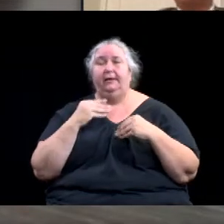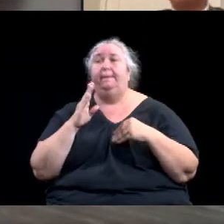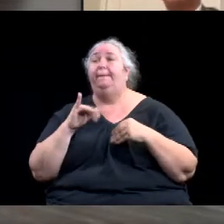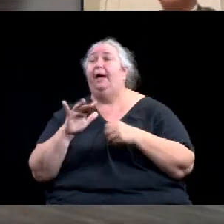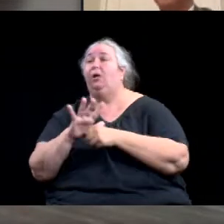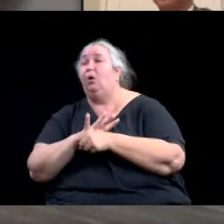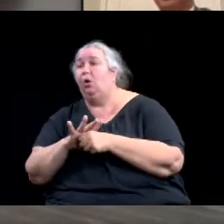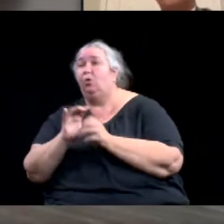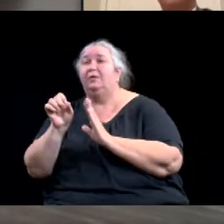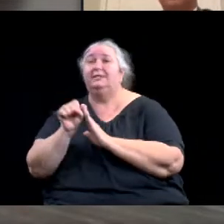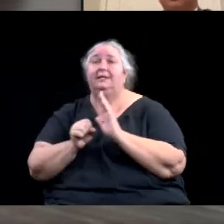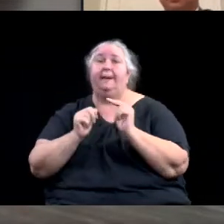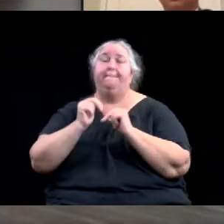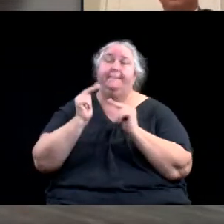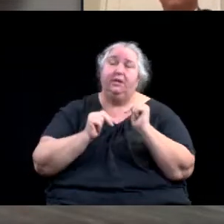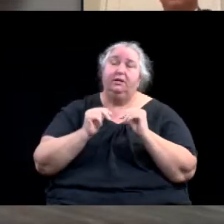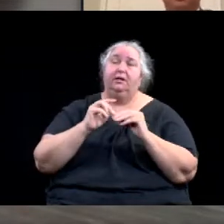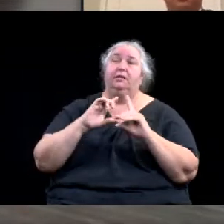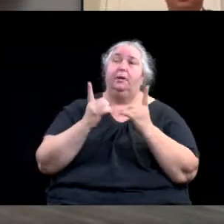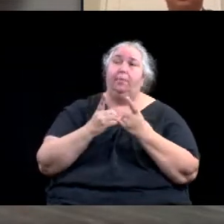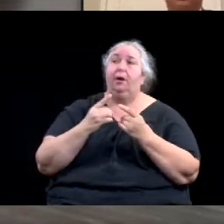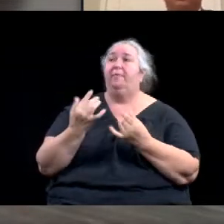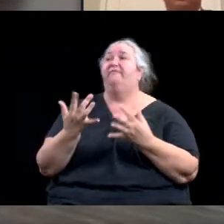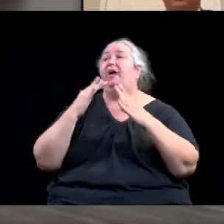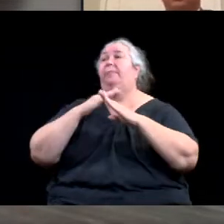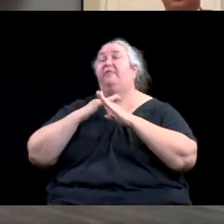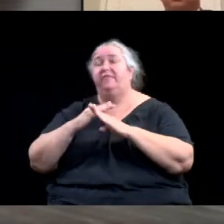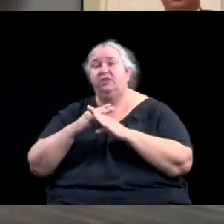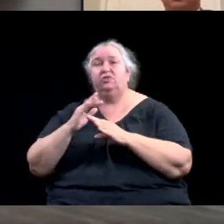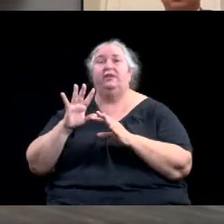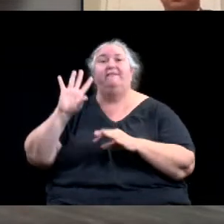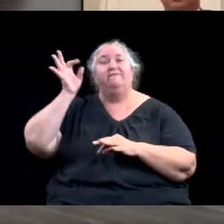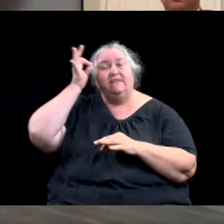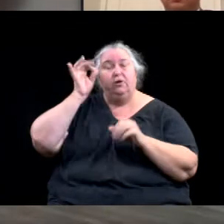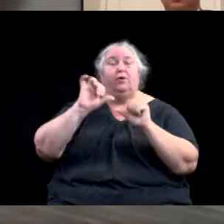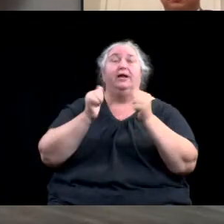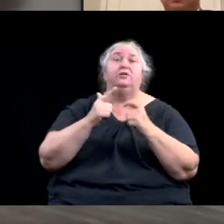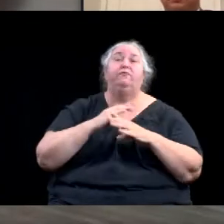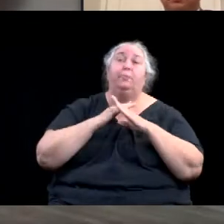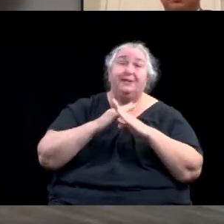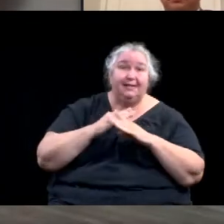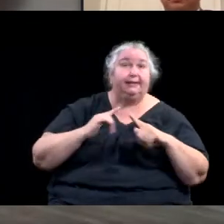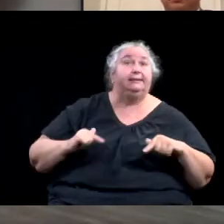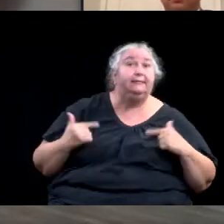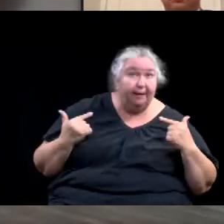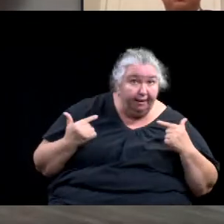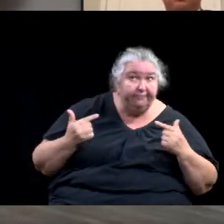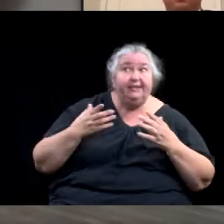property. In testimony whereof, witness my hand in the seal of the city of Waco this